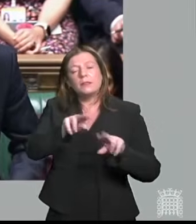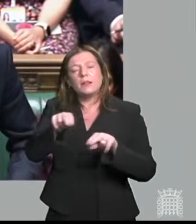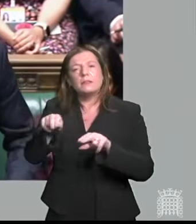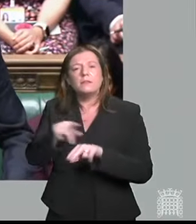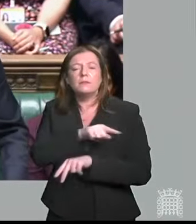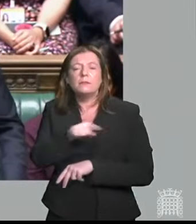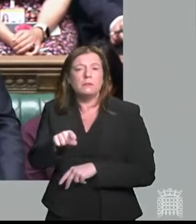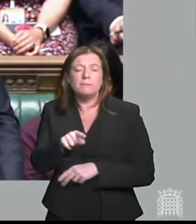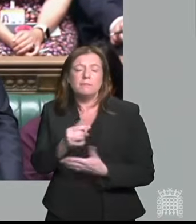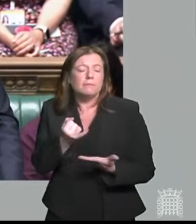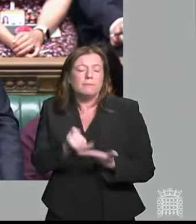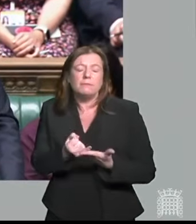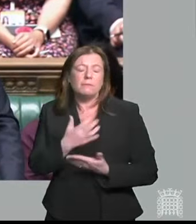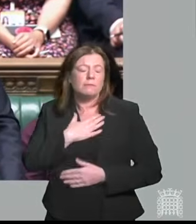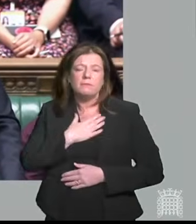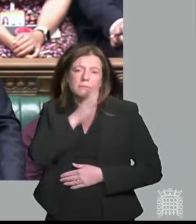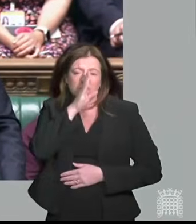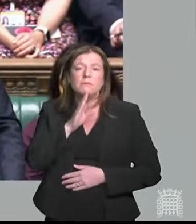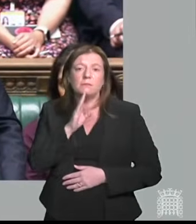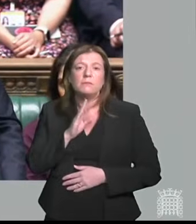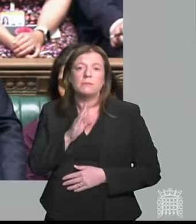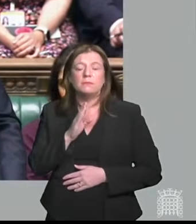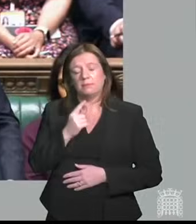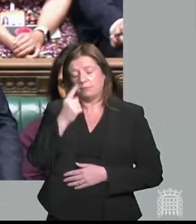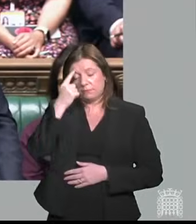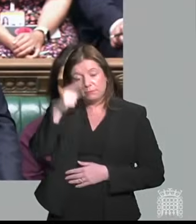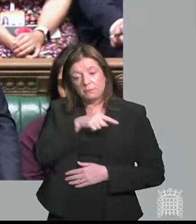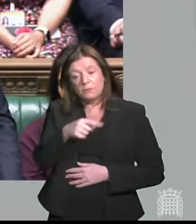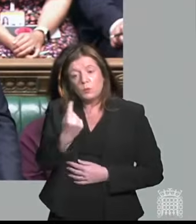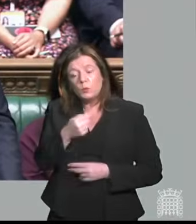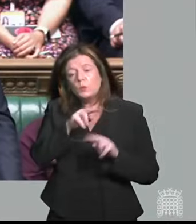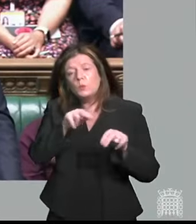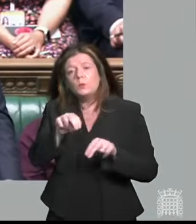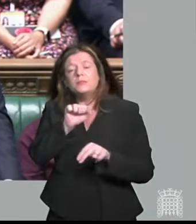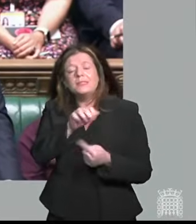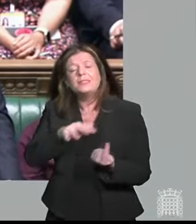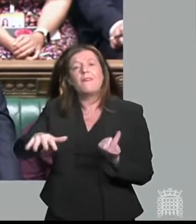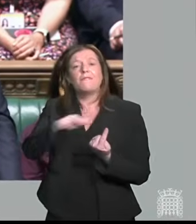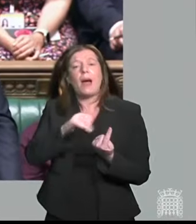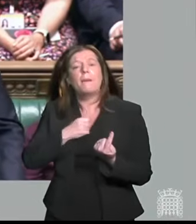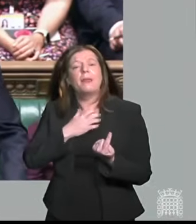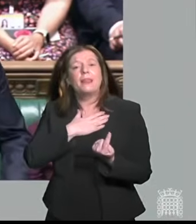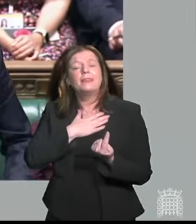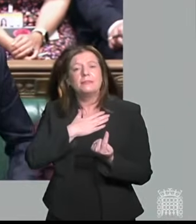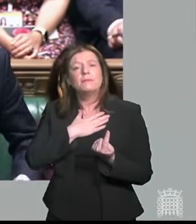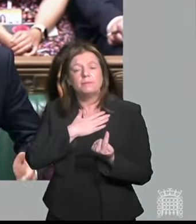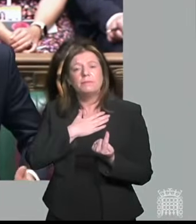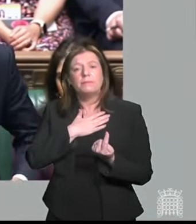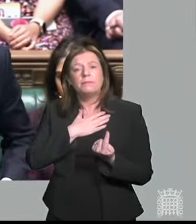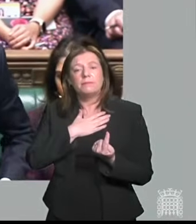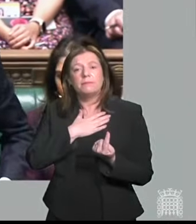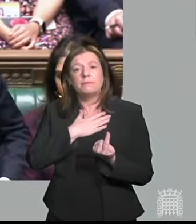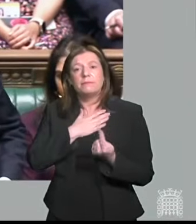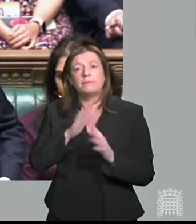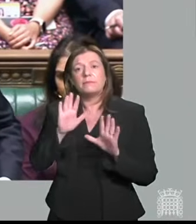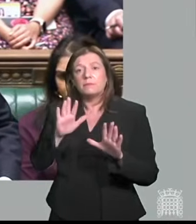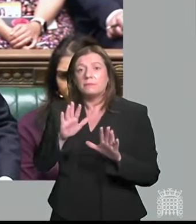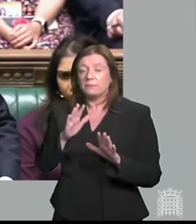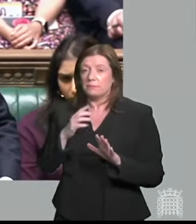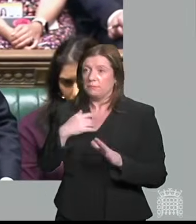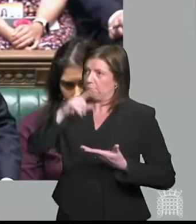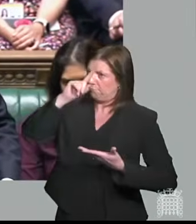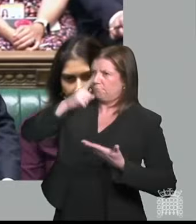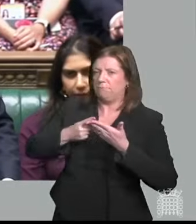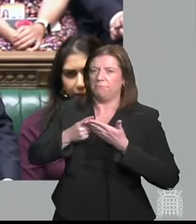dreadful tragedy. And everyone will be thinking both of those who have lost their lives and the families that they leave behind. We should not rush to